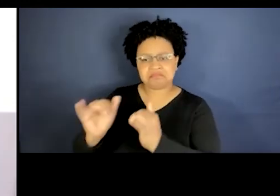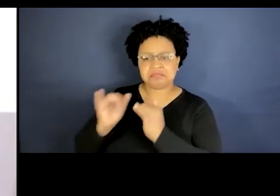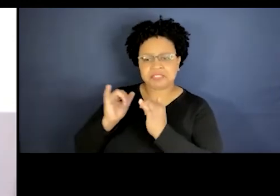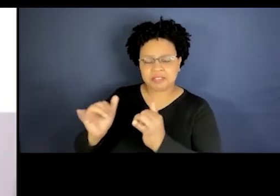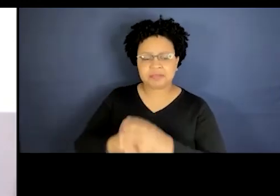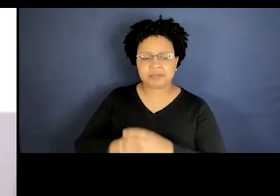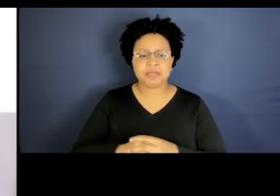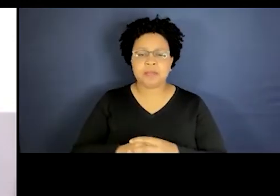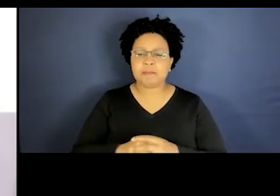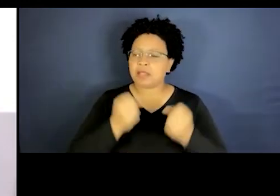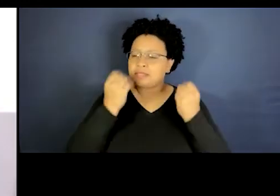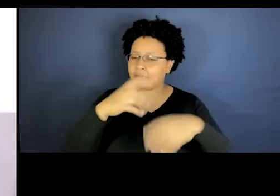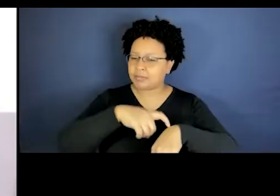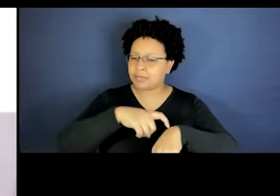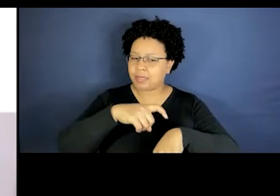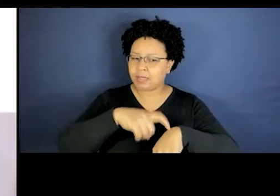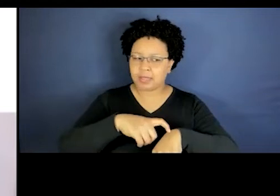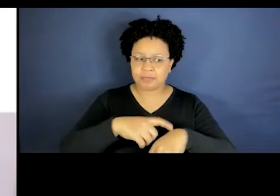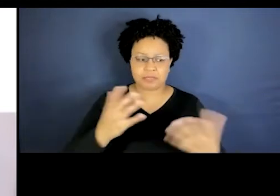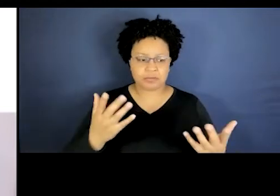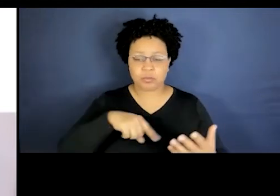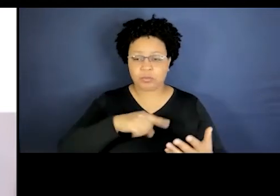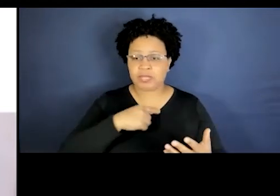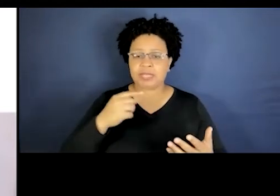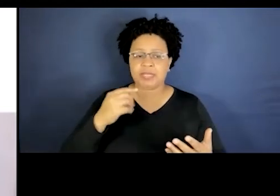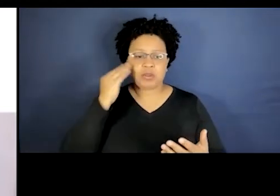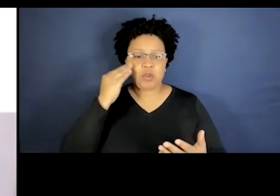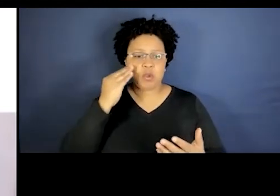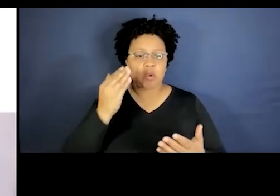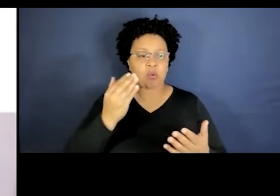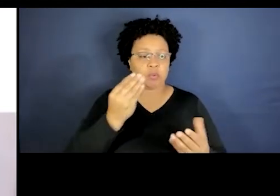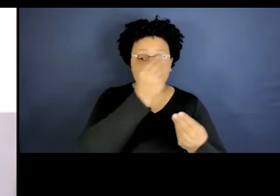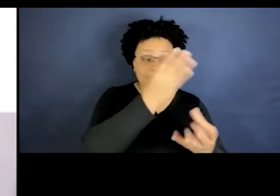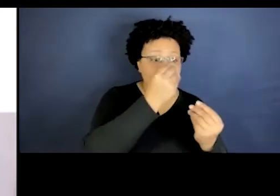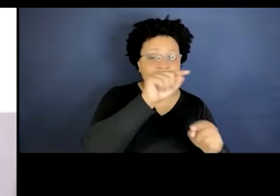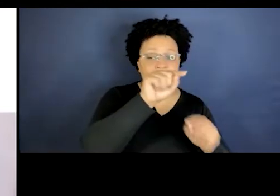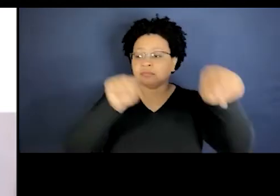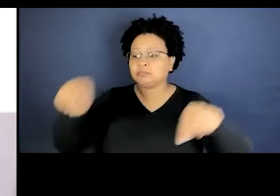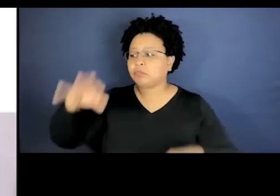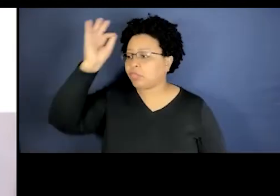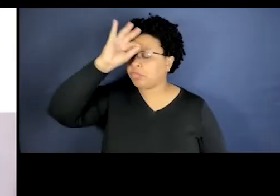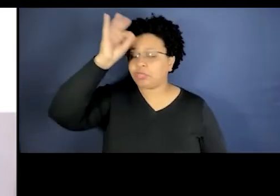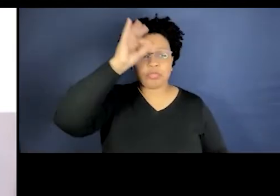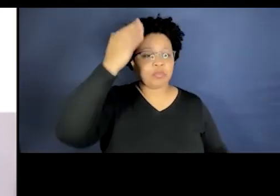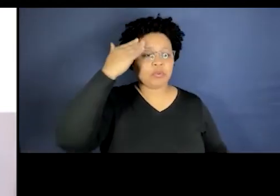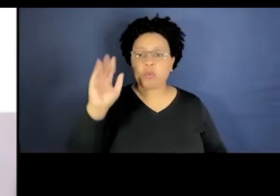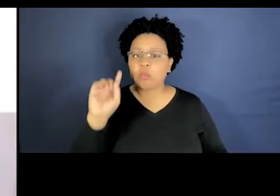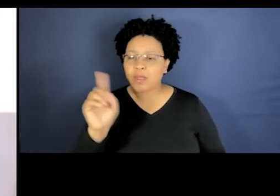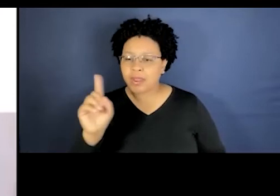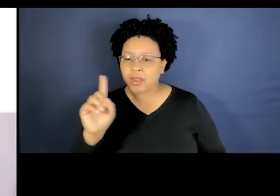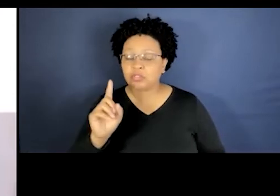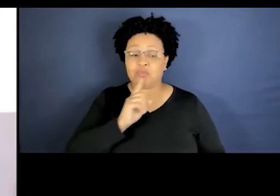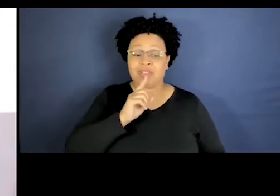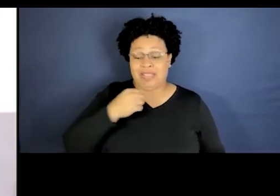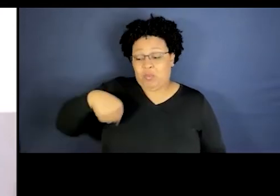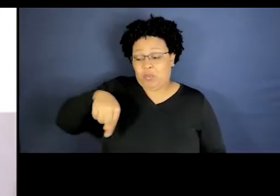not privy to the sources of information. So we have to help each other